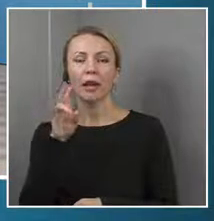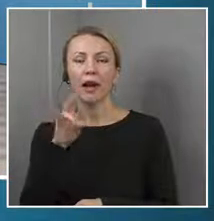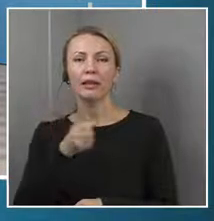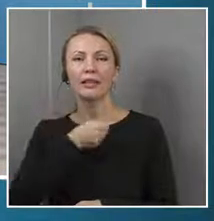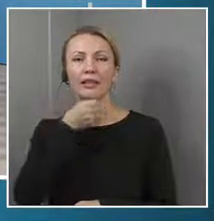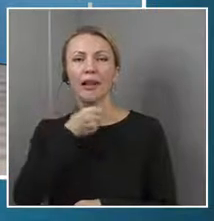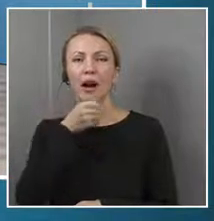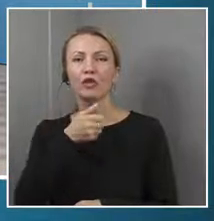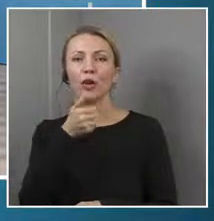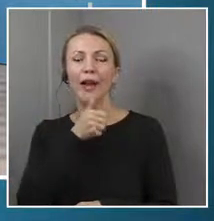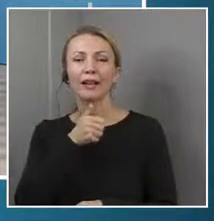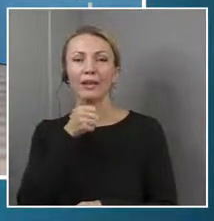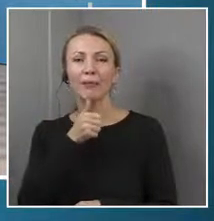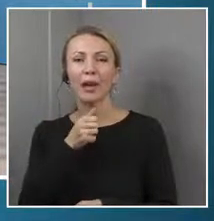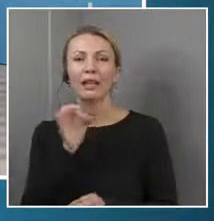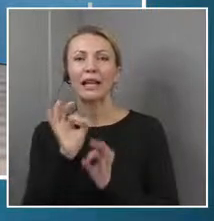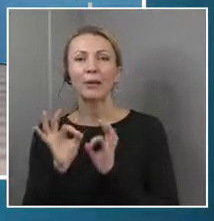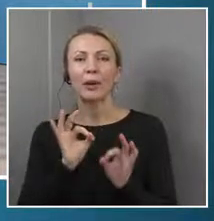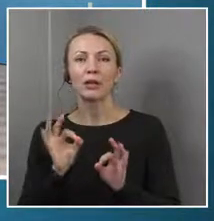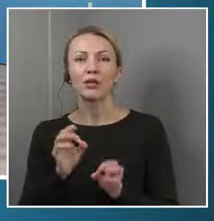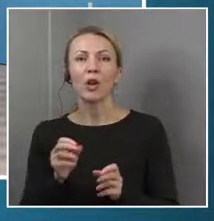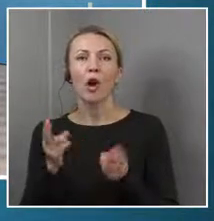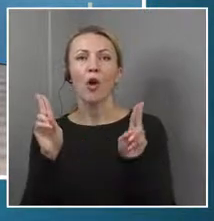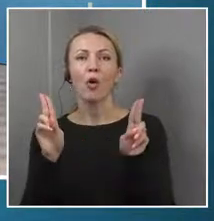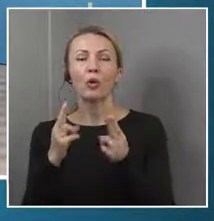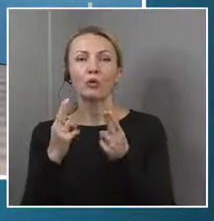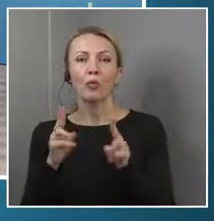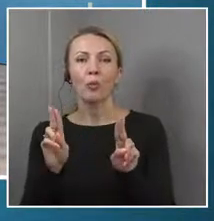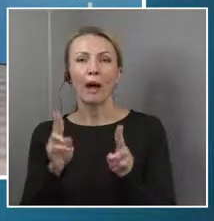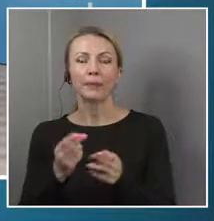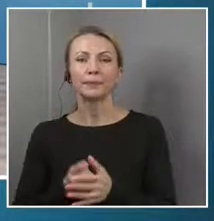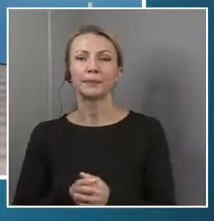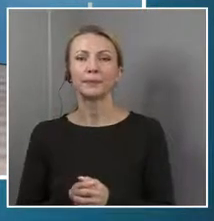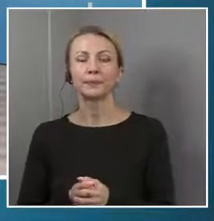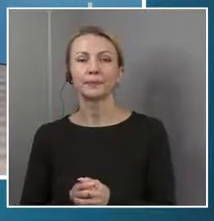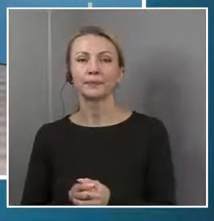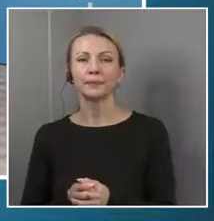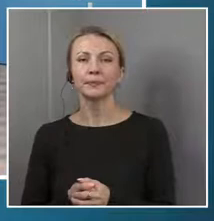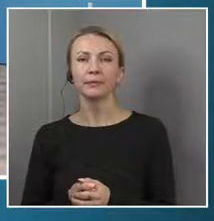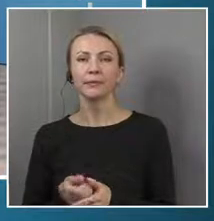Bogdan Berkovsky, senior expert, International Numismatic Club.